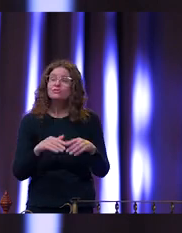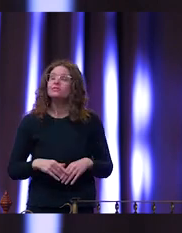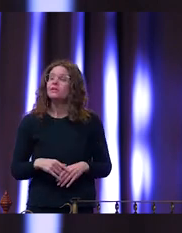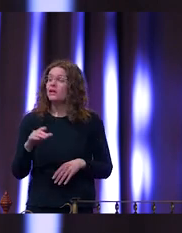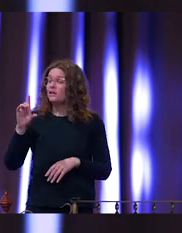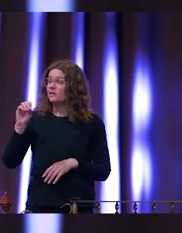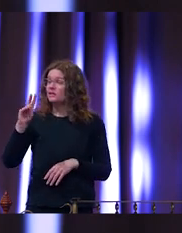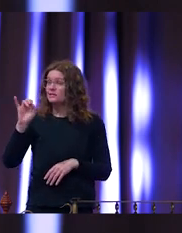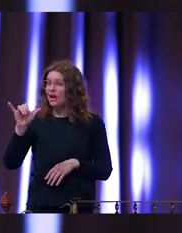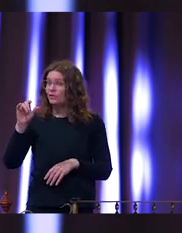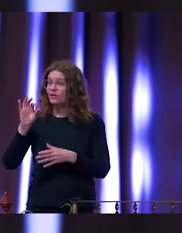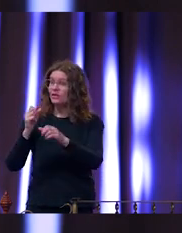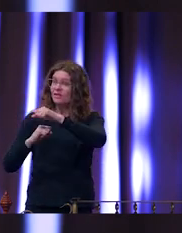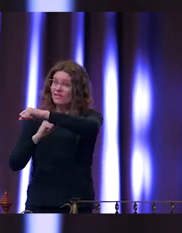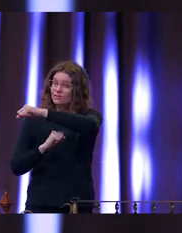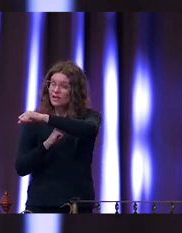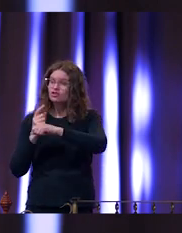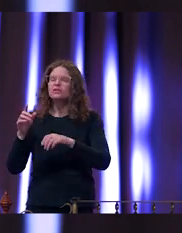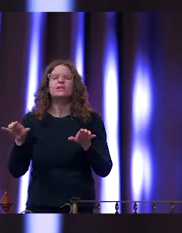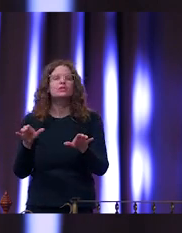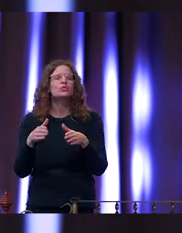who has been doing general operating support